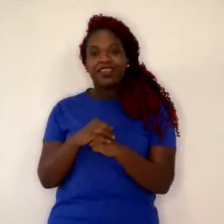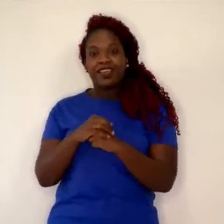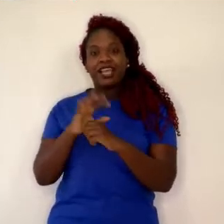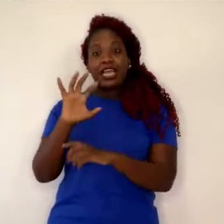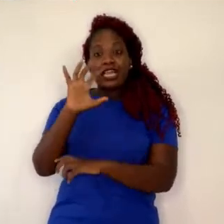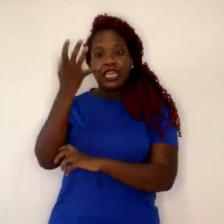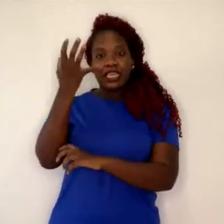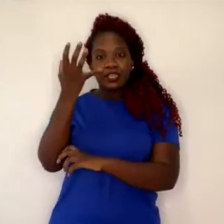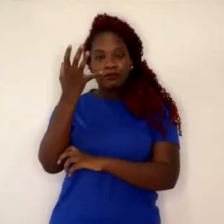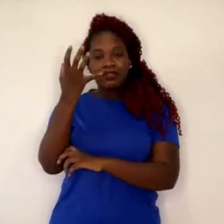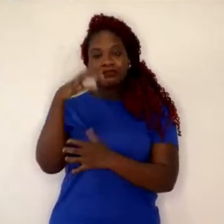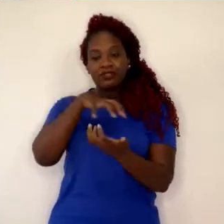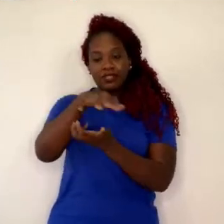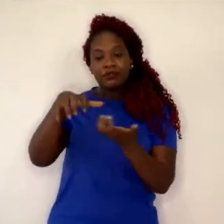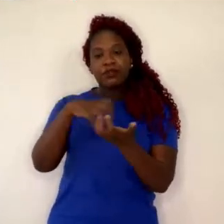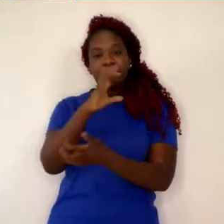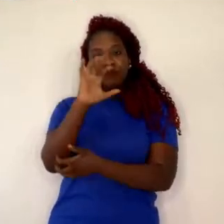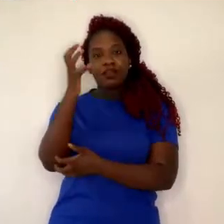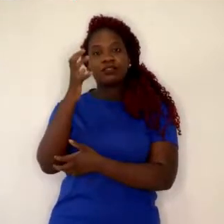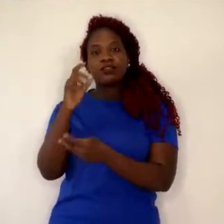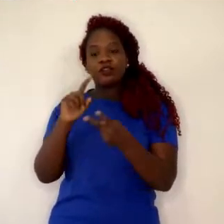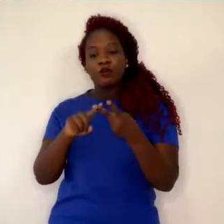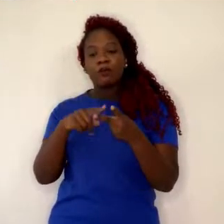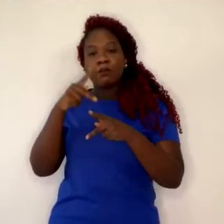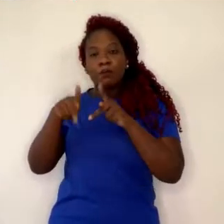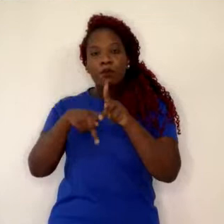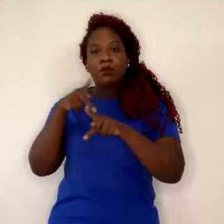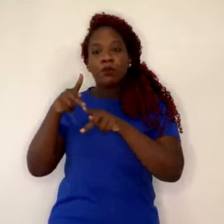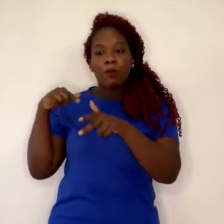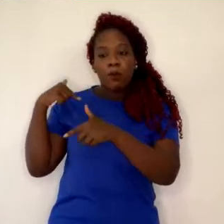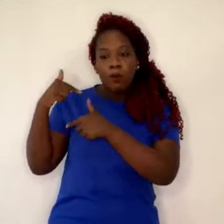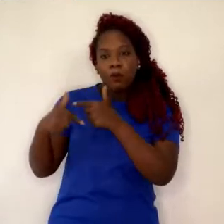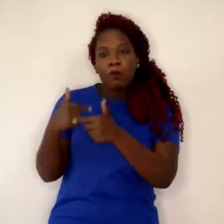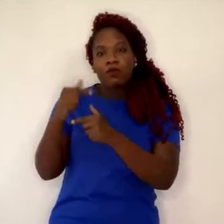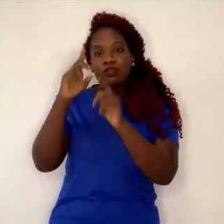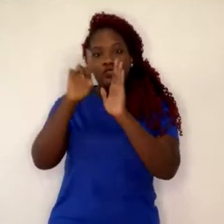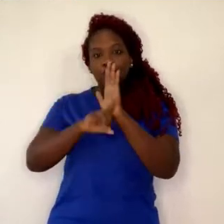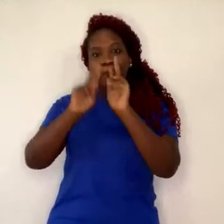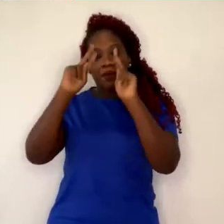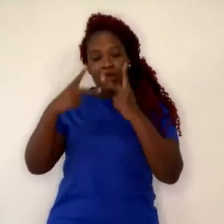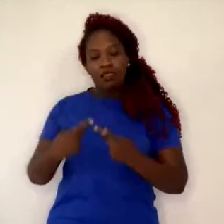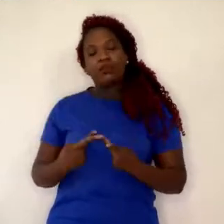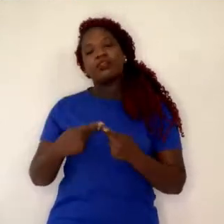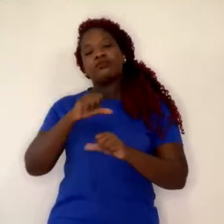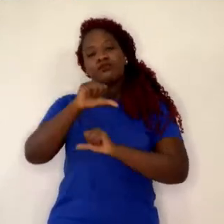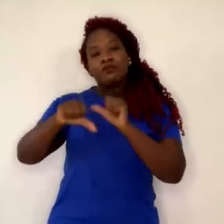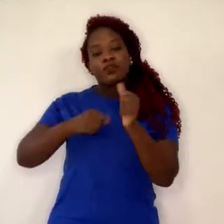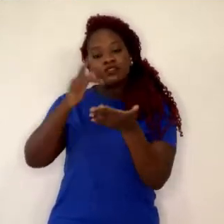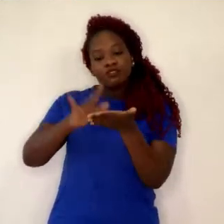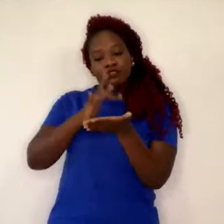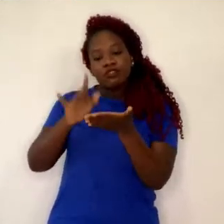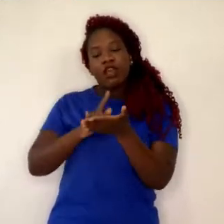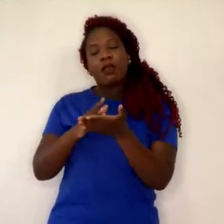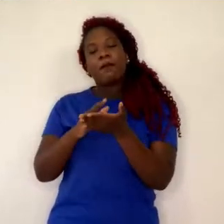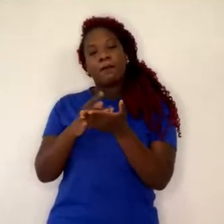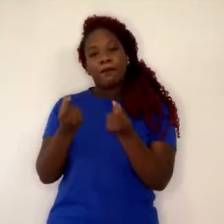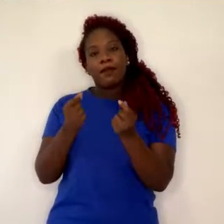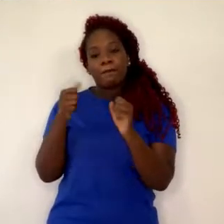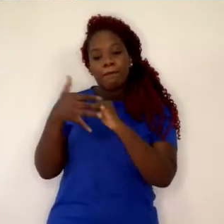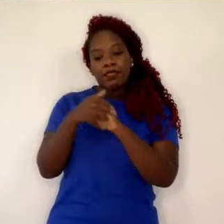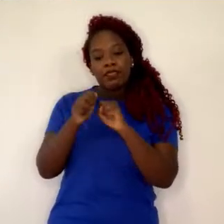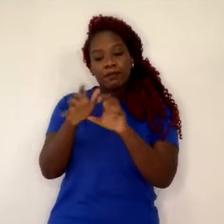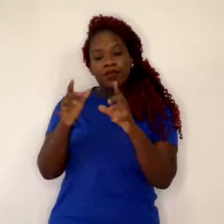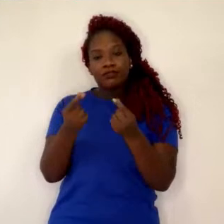We had a panel about climate crisis and environmental justice, traditional populations and human rights, digital